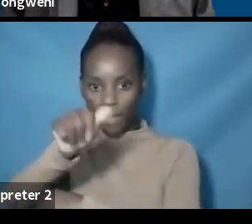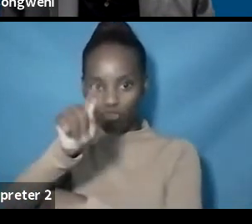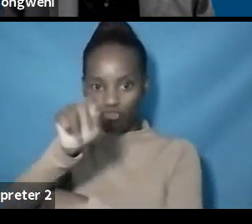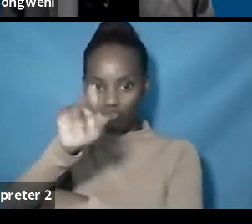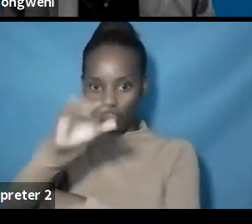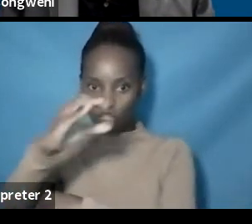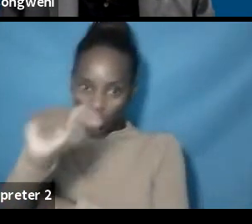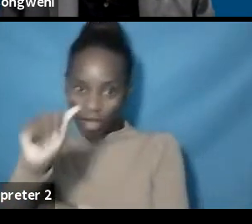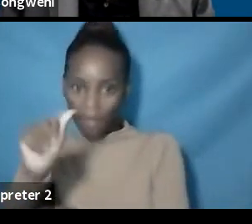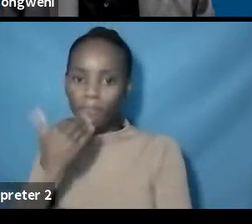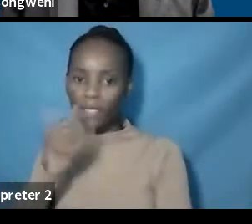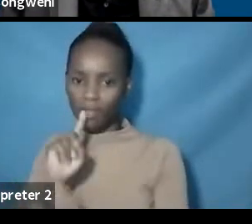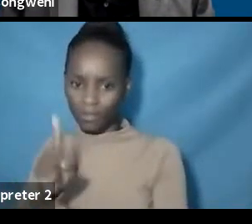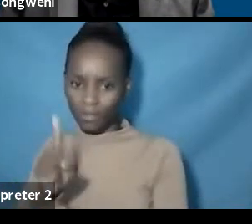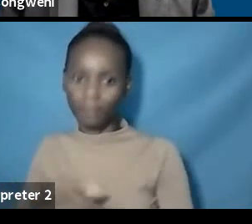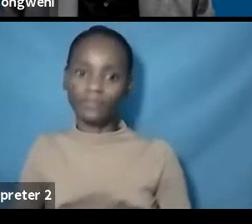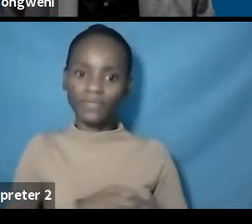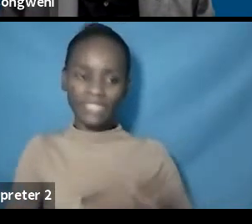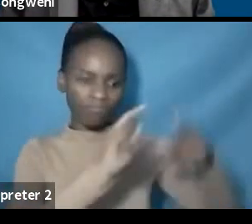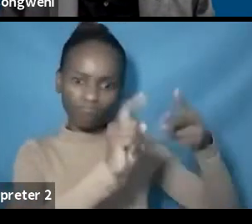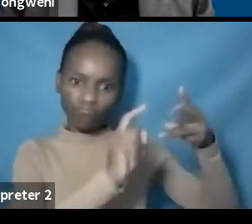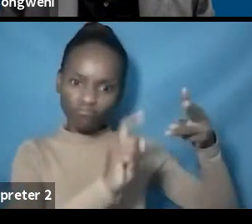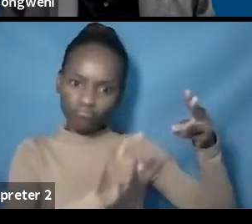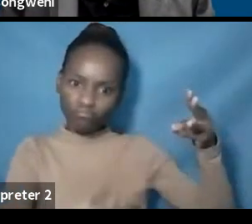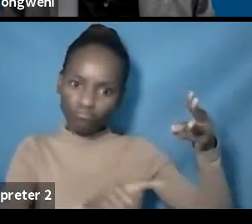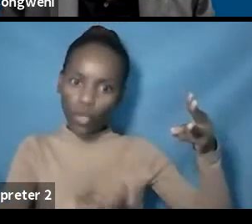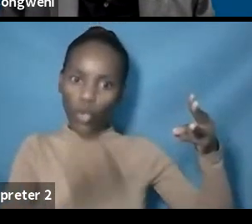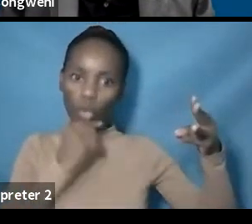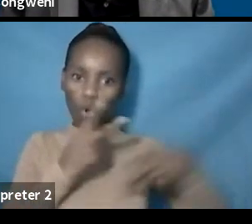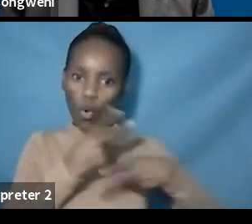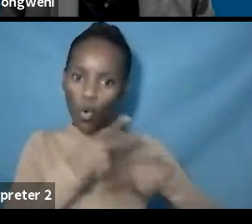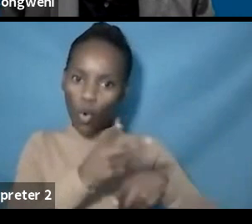are counterfeit, the prohibitions and restrictions.